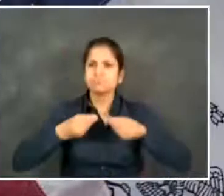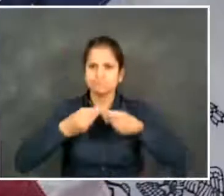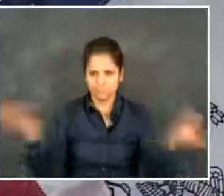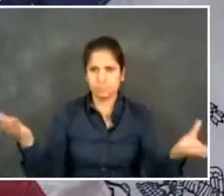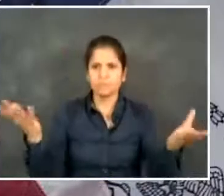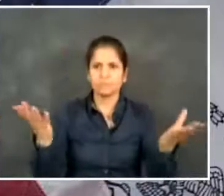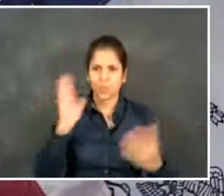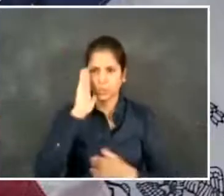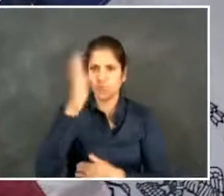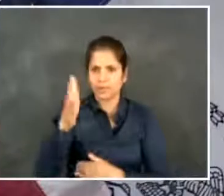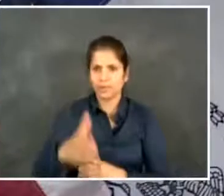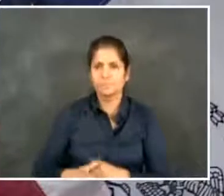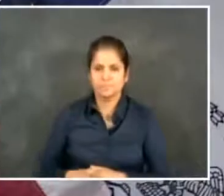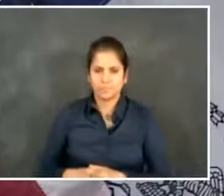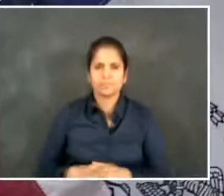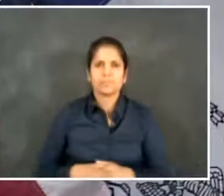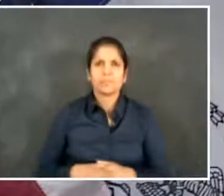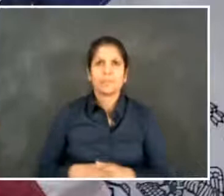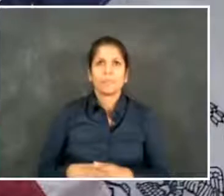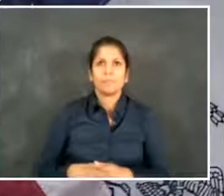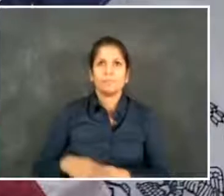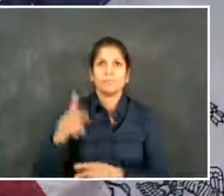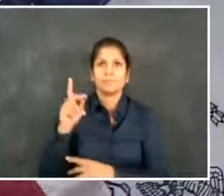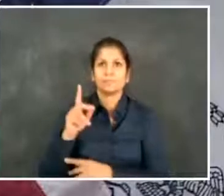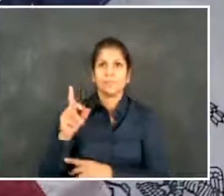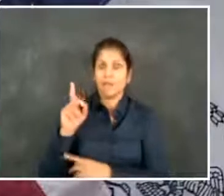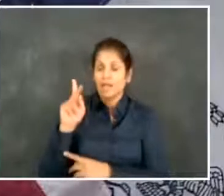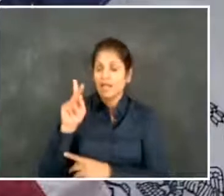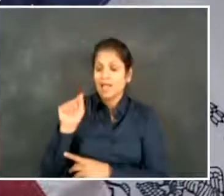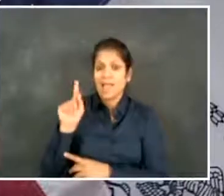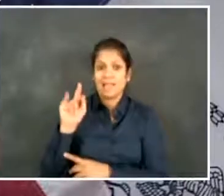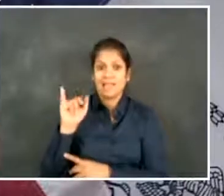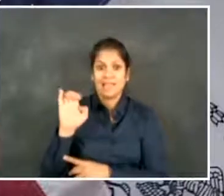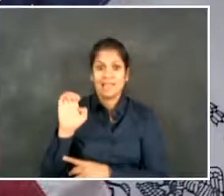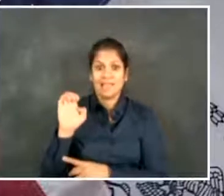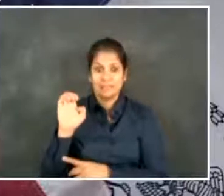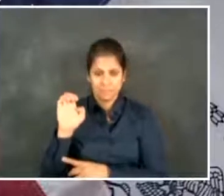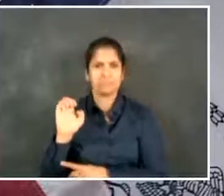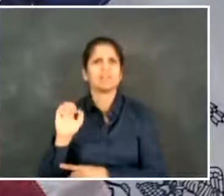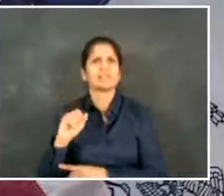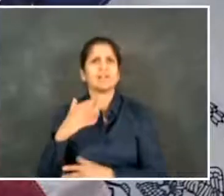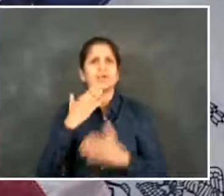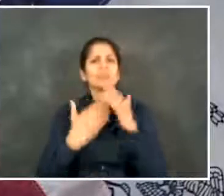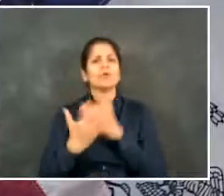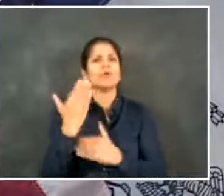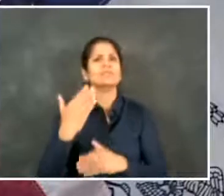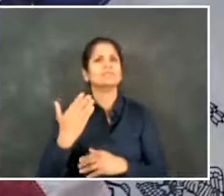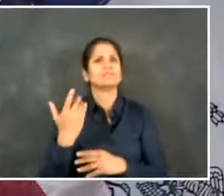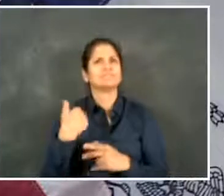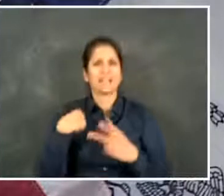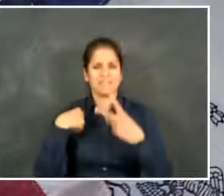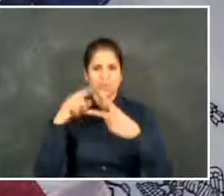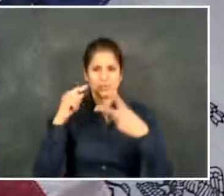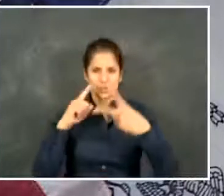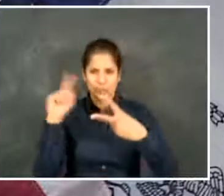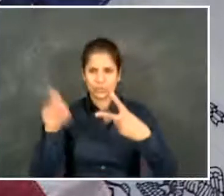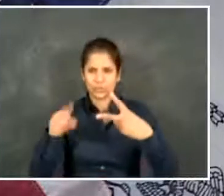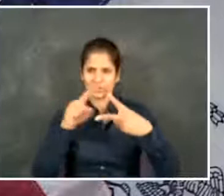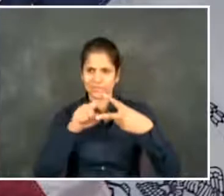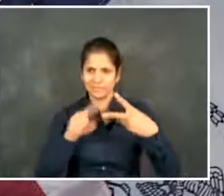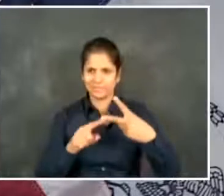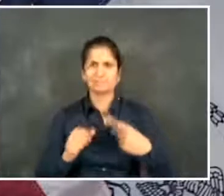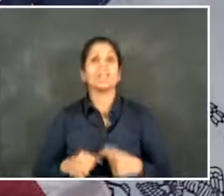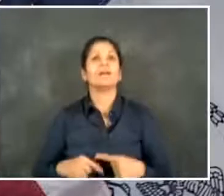Journal. Hey, good morning, everybody. I have two brief questions. The first is, looking at the map that was released yesterday